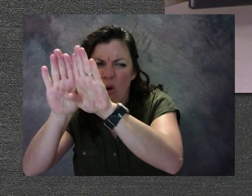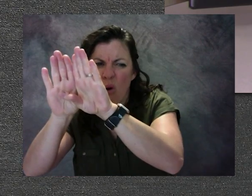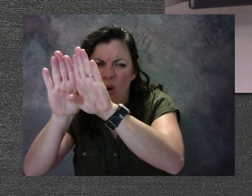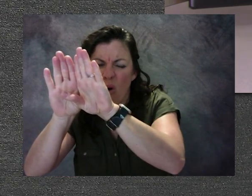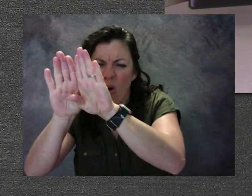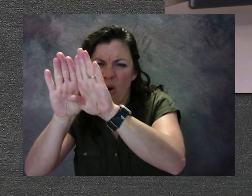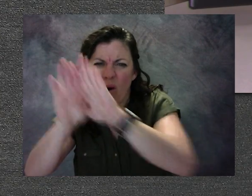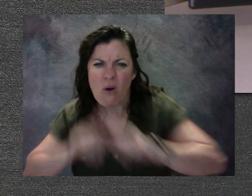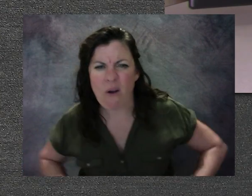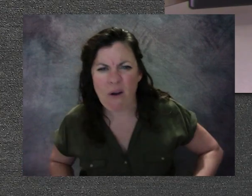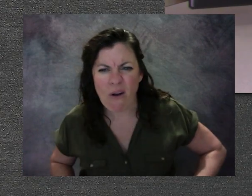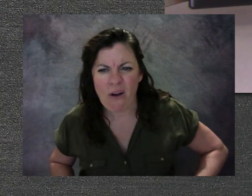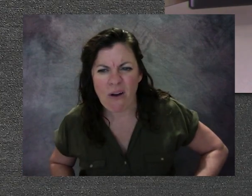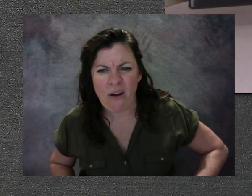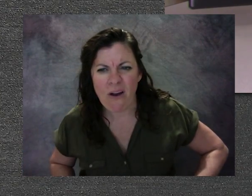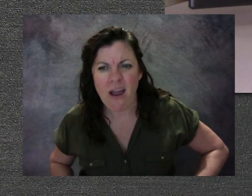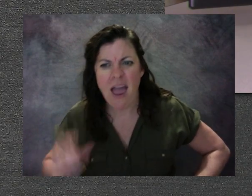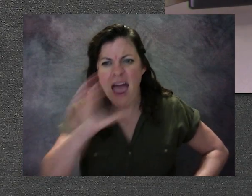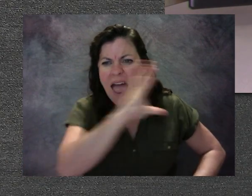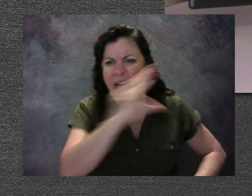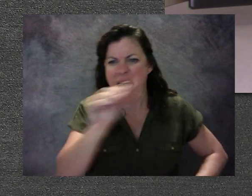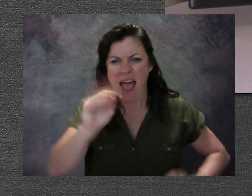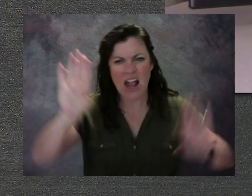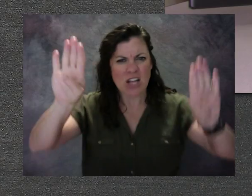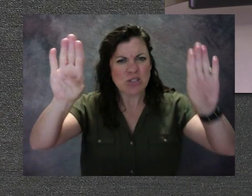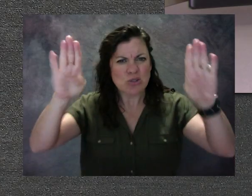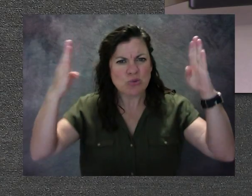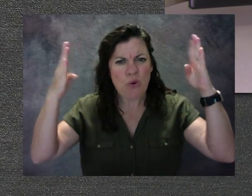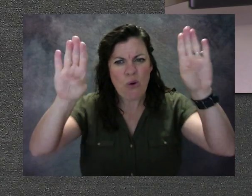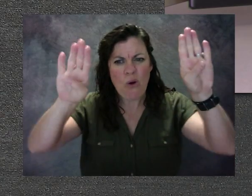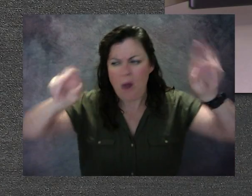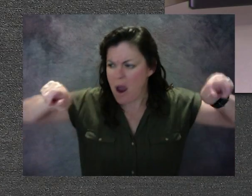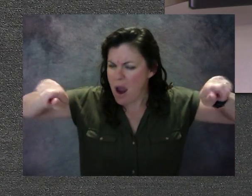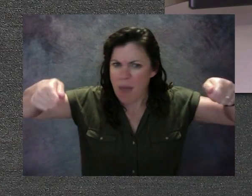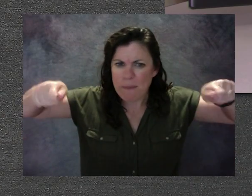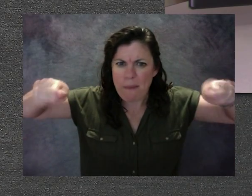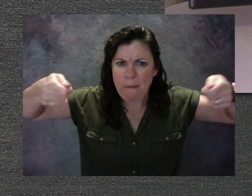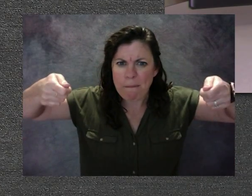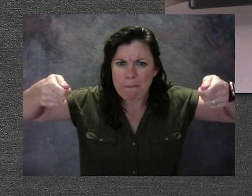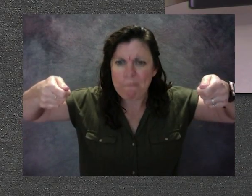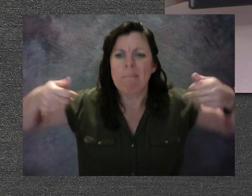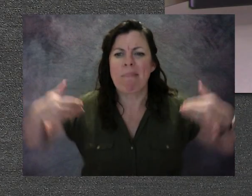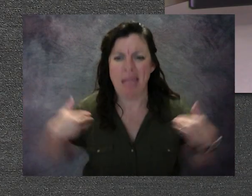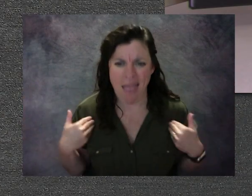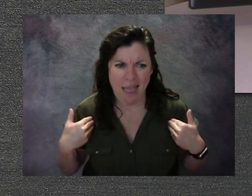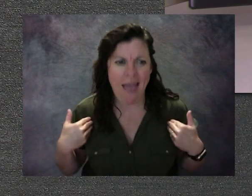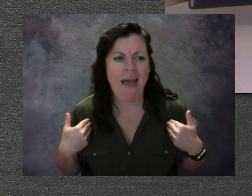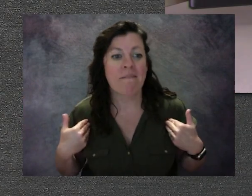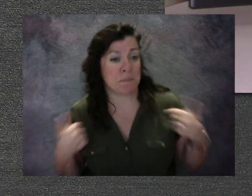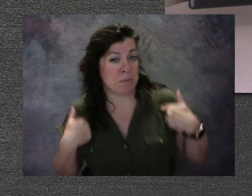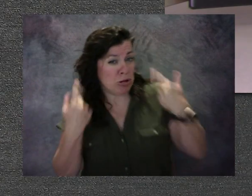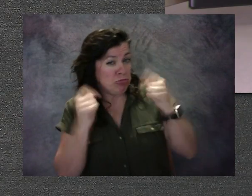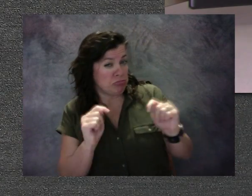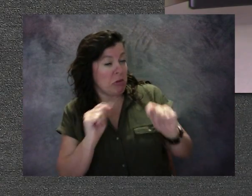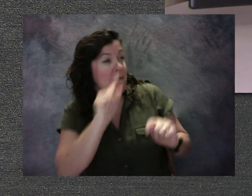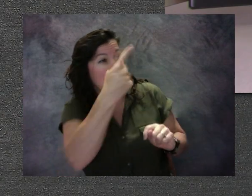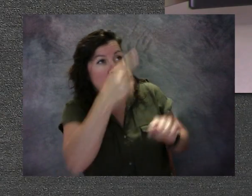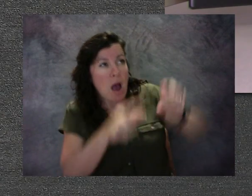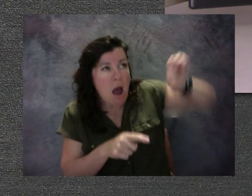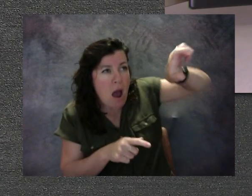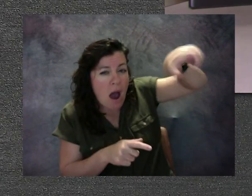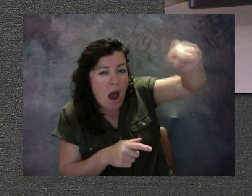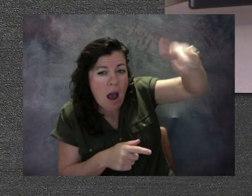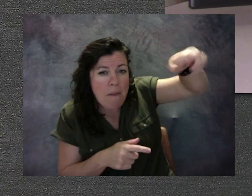And 2 doorknobs. I tried the first door, but it was locked.